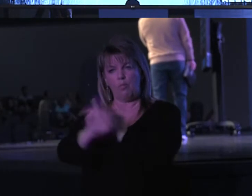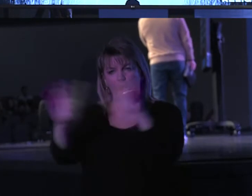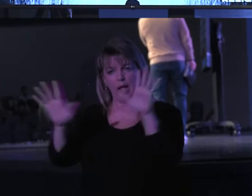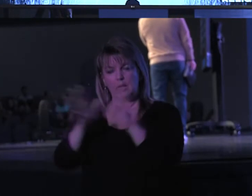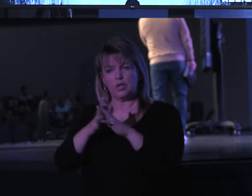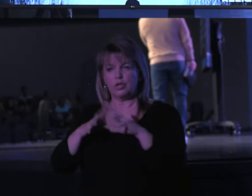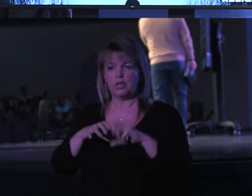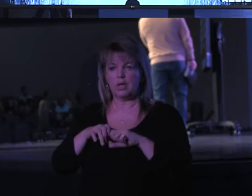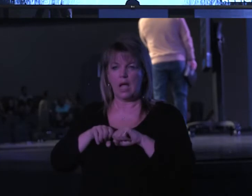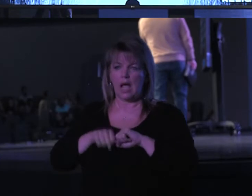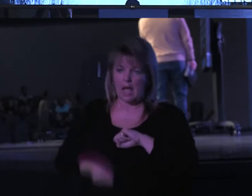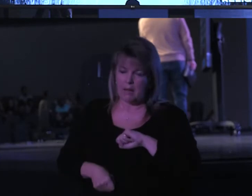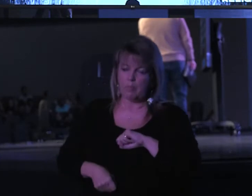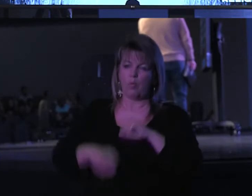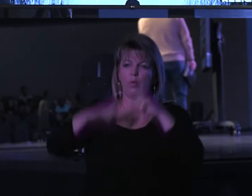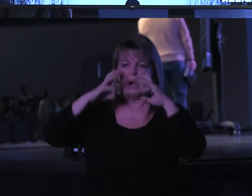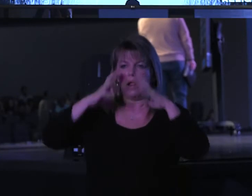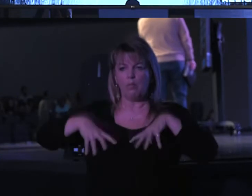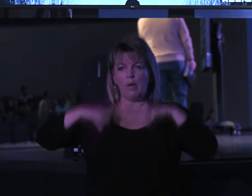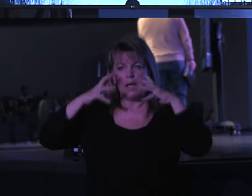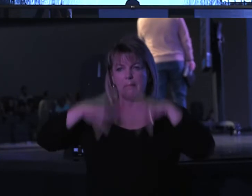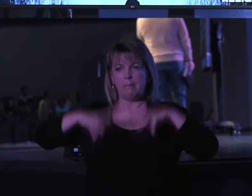mourn and weep.